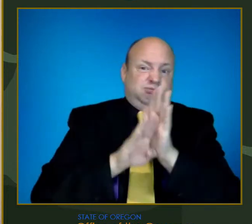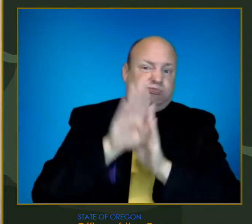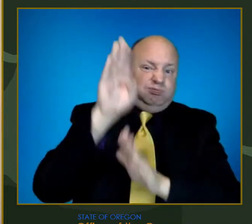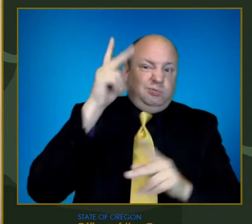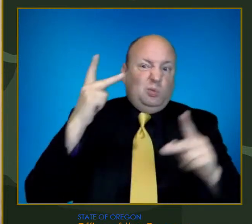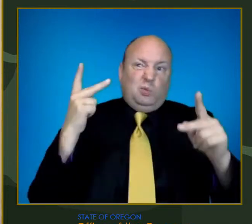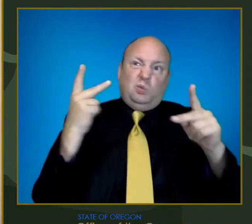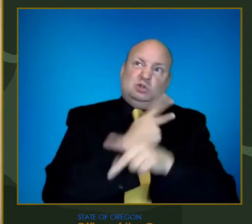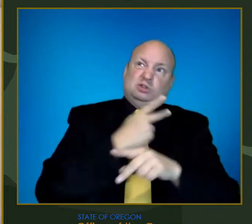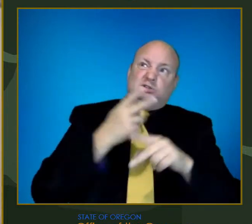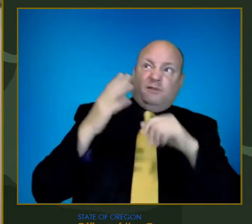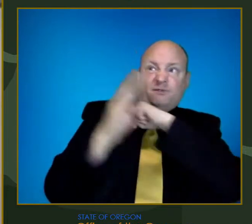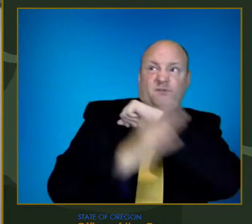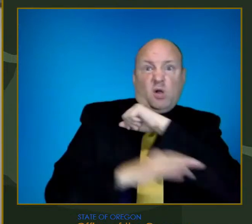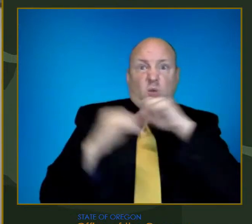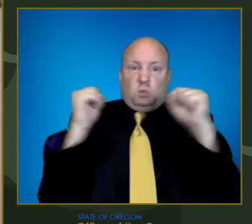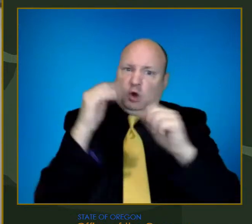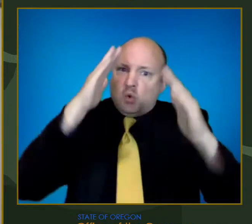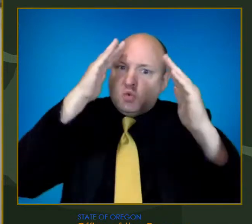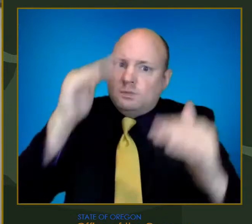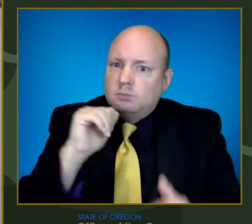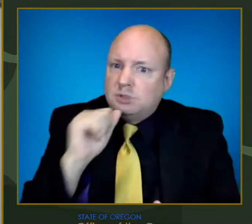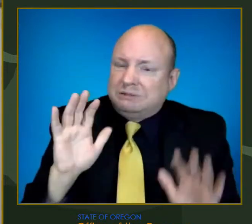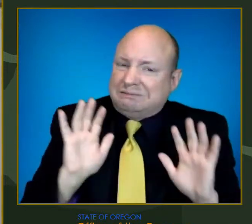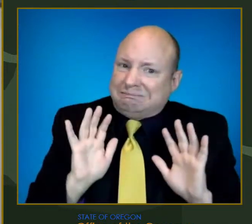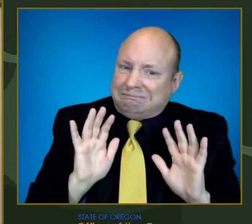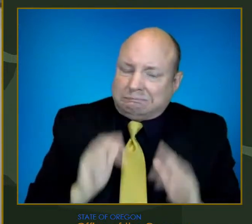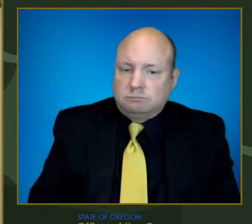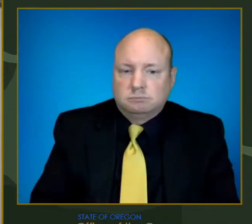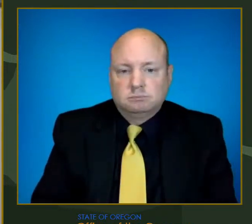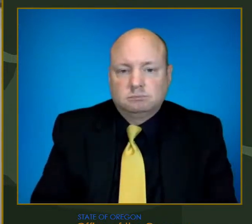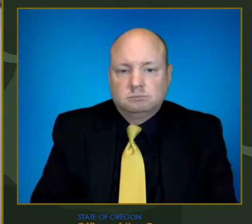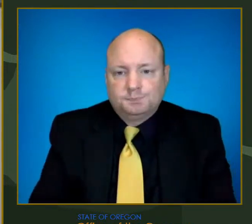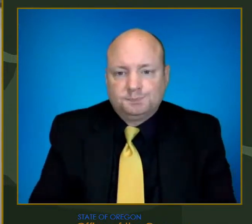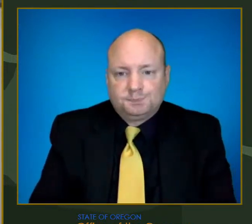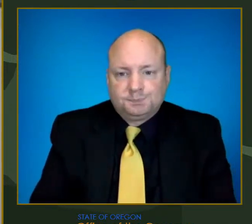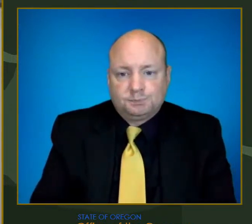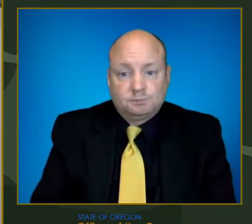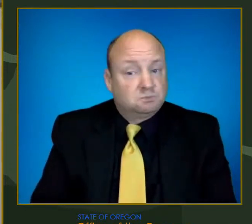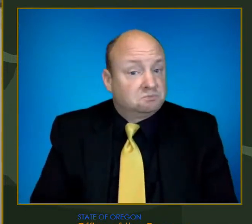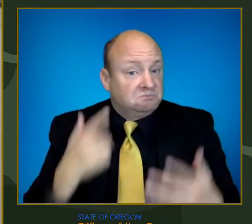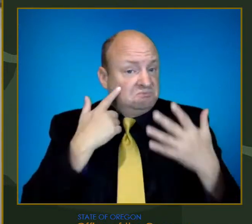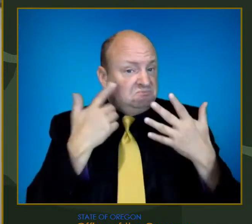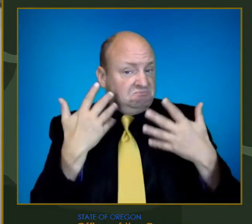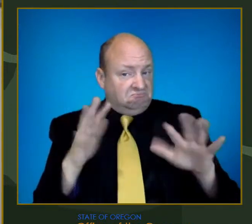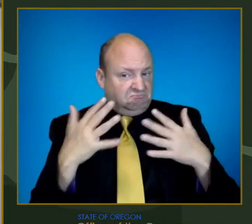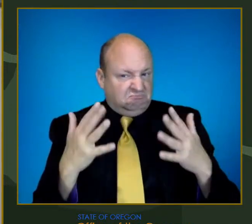Thank you, Gary. And that's all the time we have for questions today. Thank you, everyone.